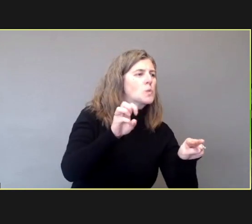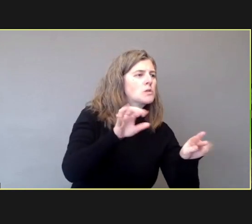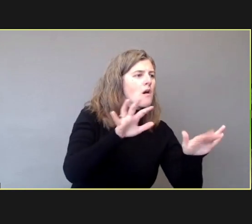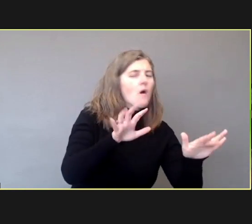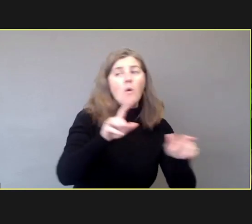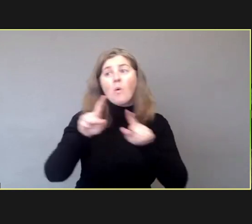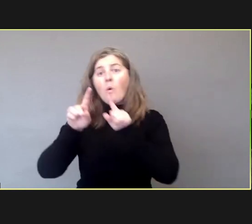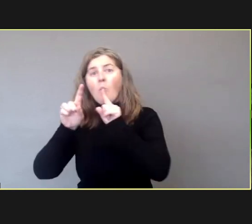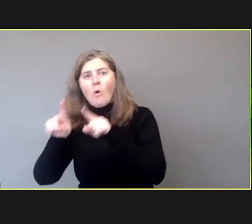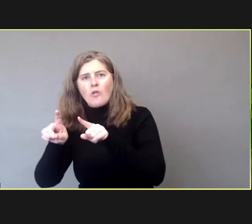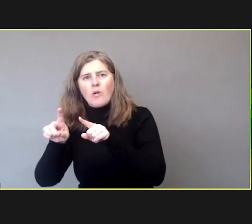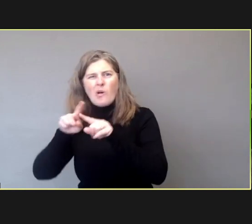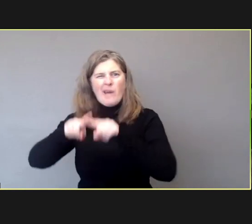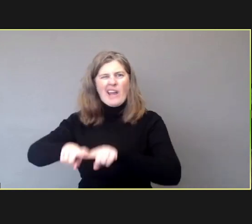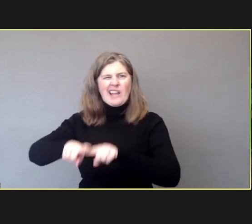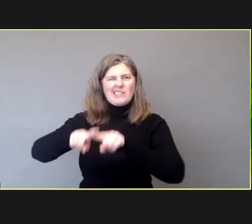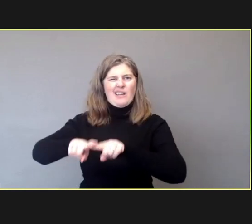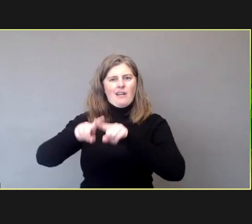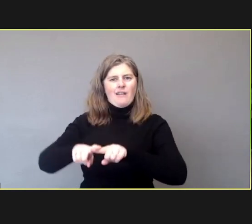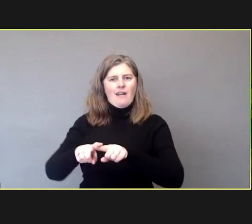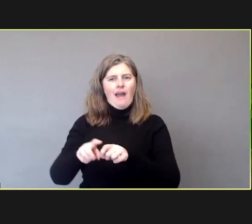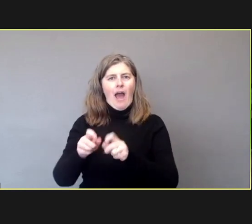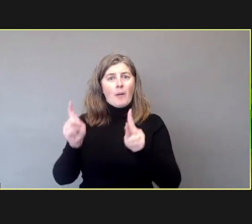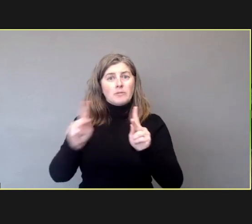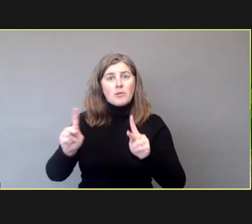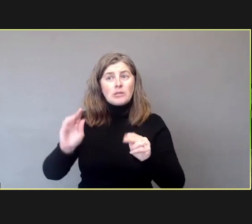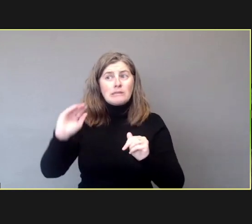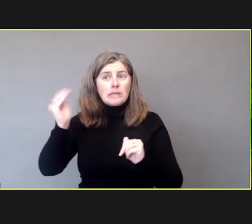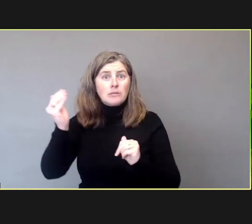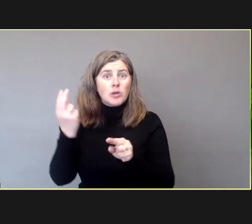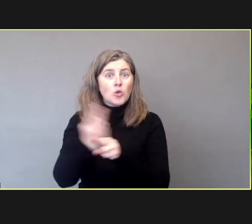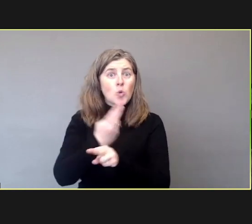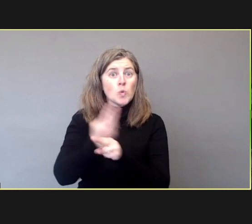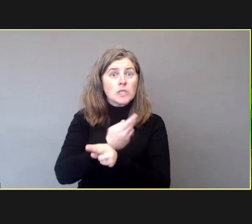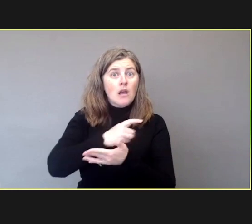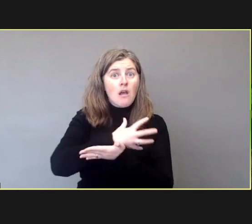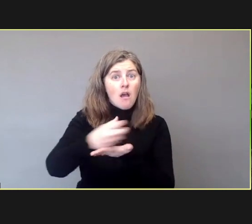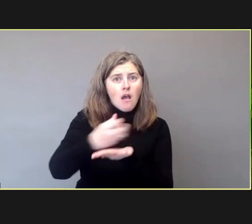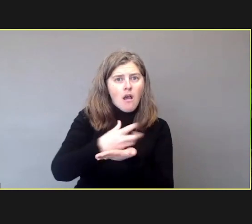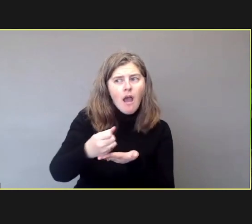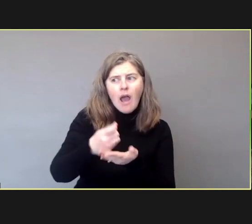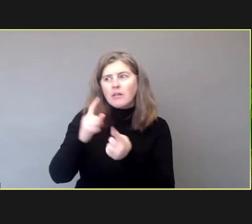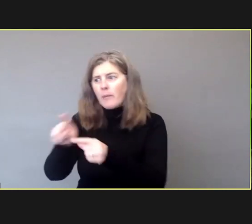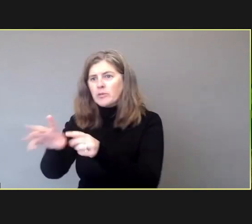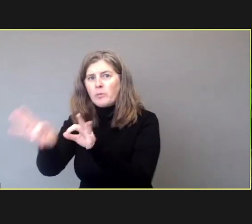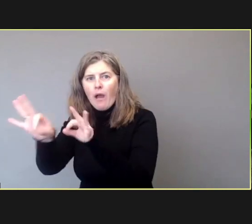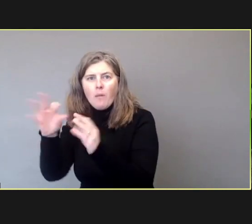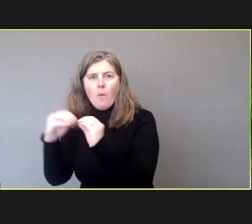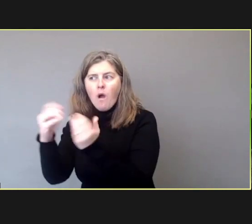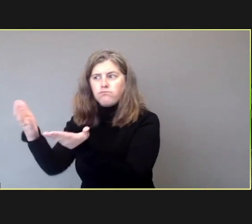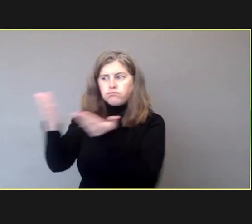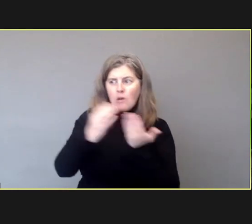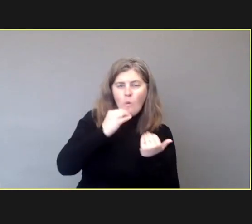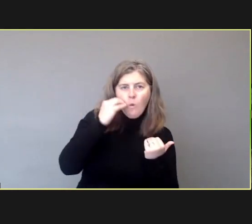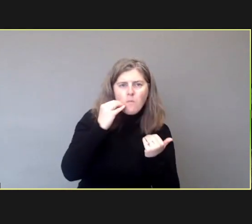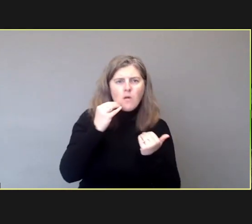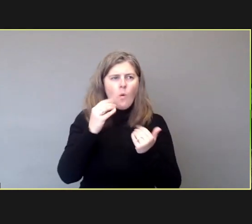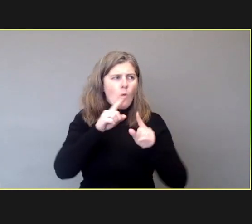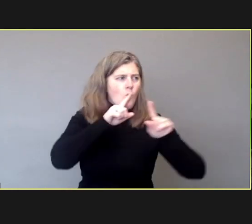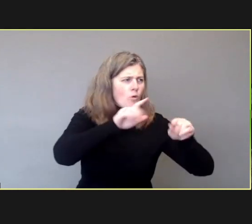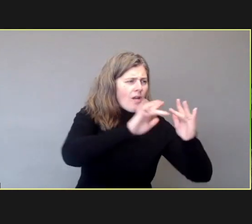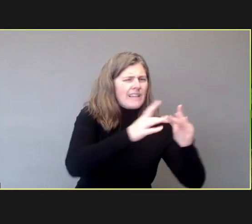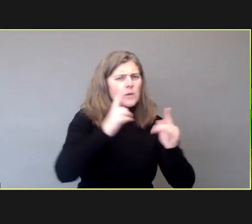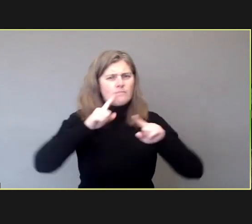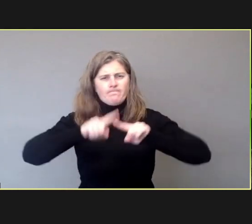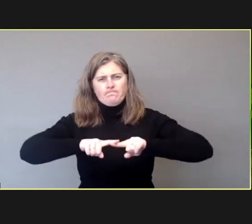be driven by how much people seem to be using and picking up at these sites or ordering online in the